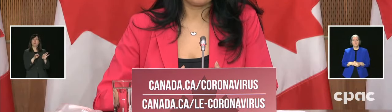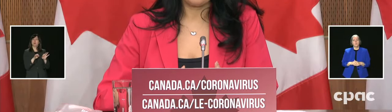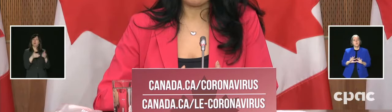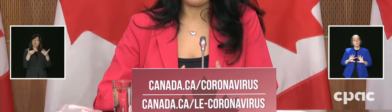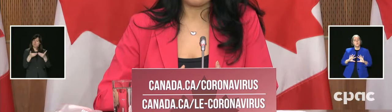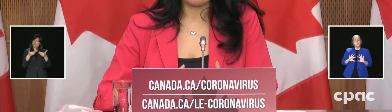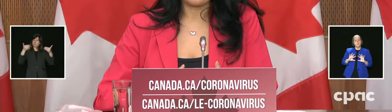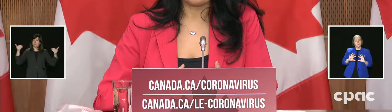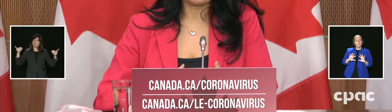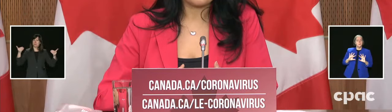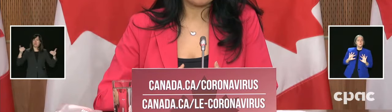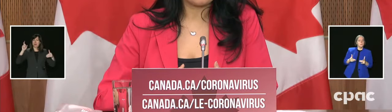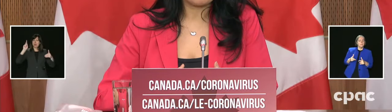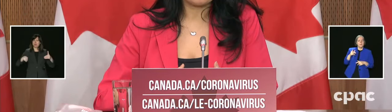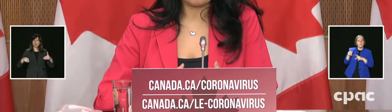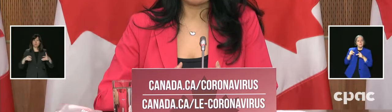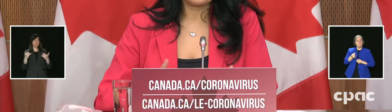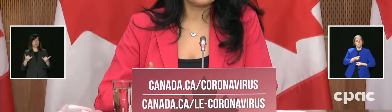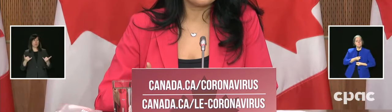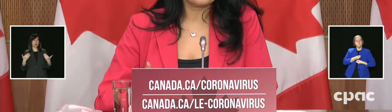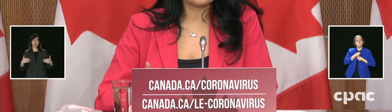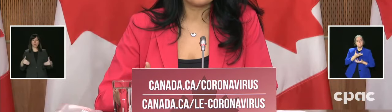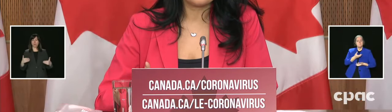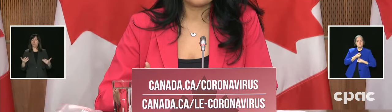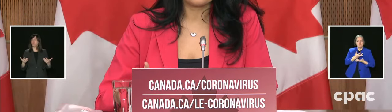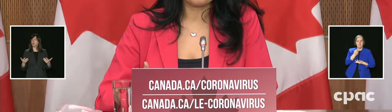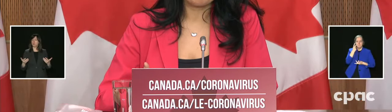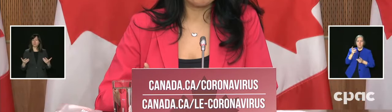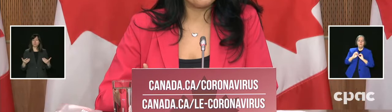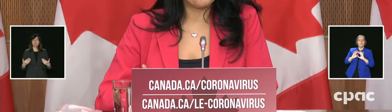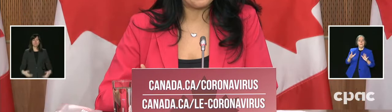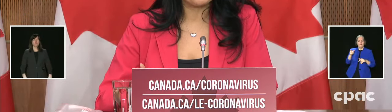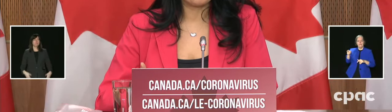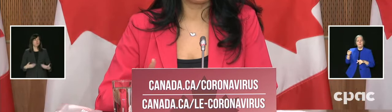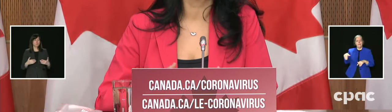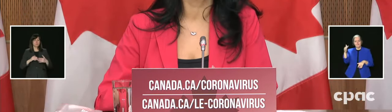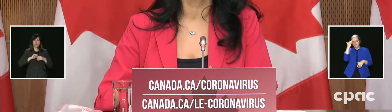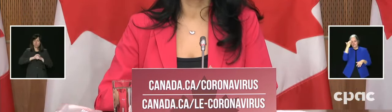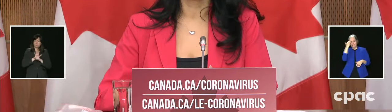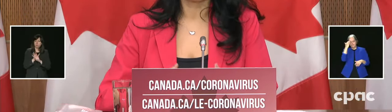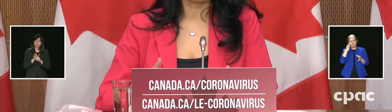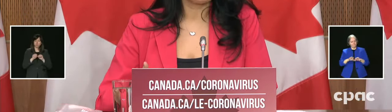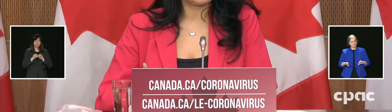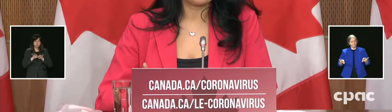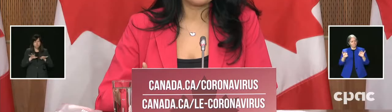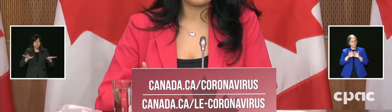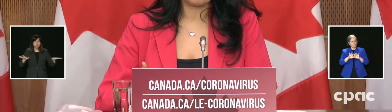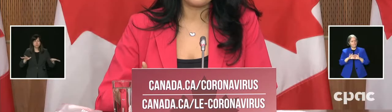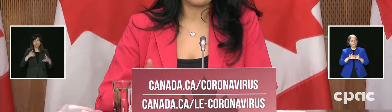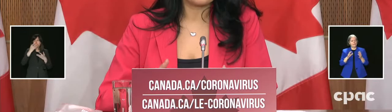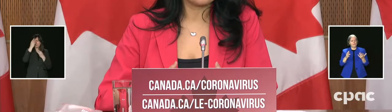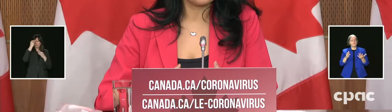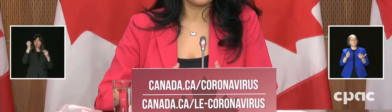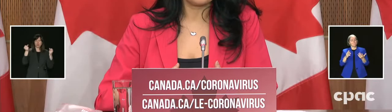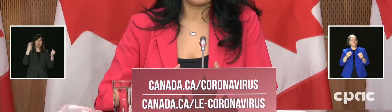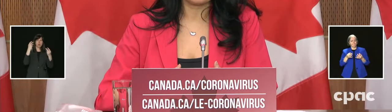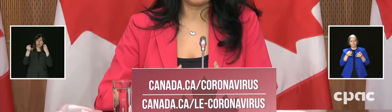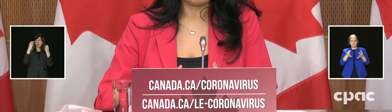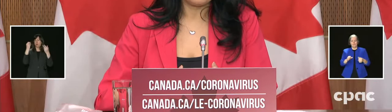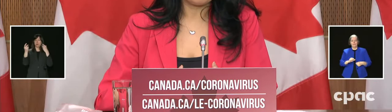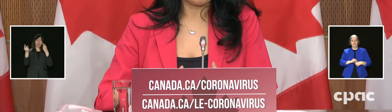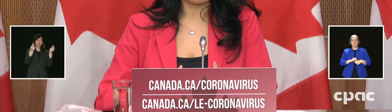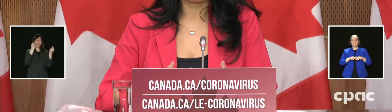that, we're in this time where we're all facing this, the pandemic, and a lot of information is coming at us. We're doing